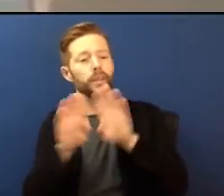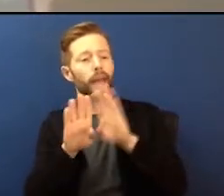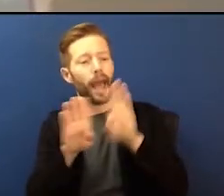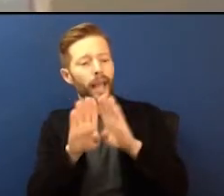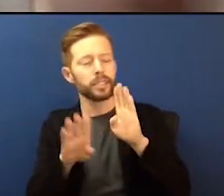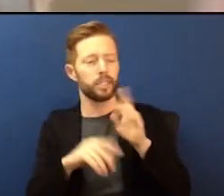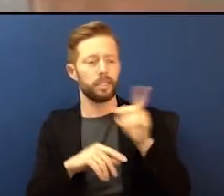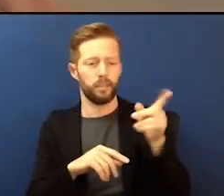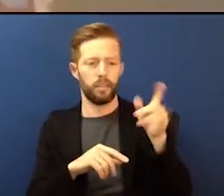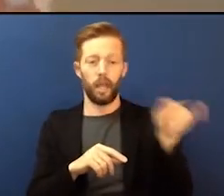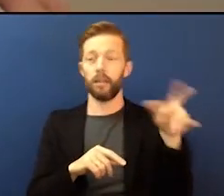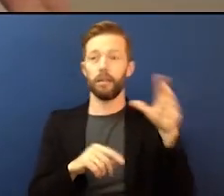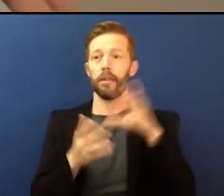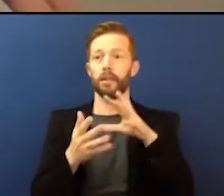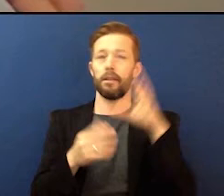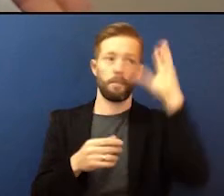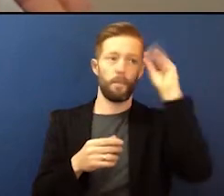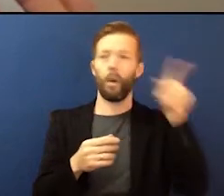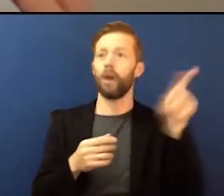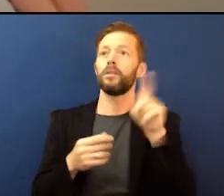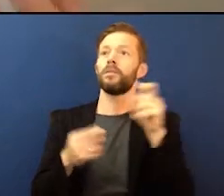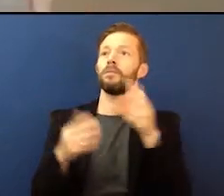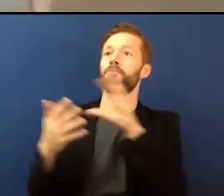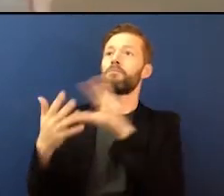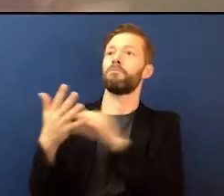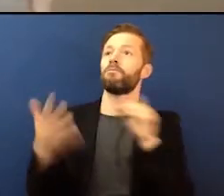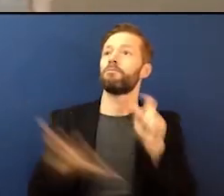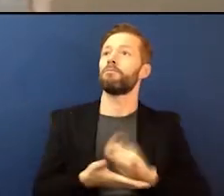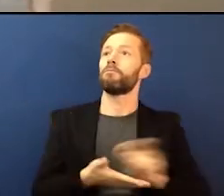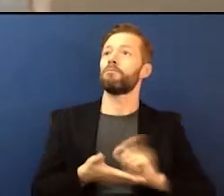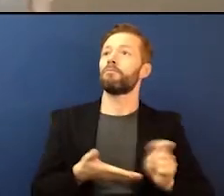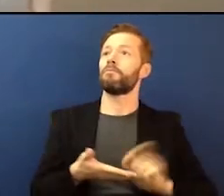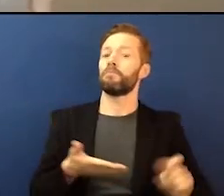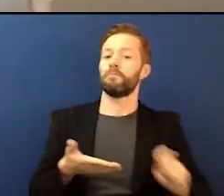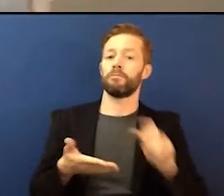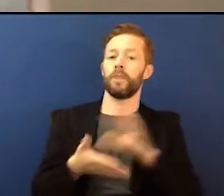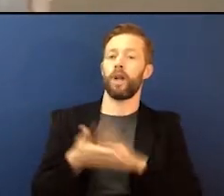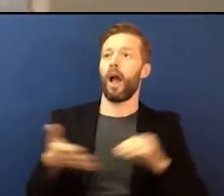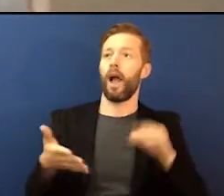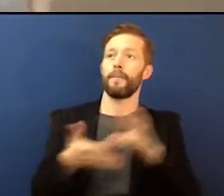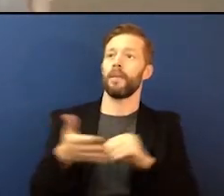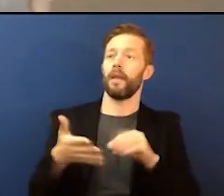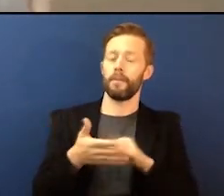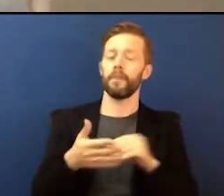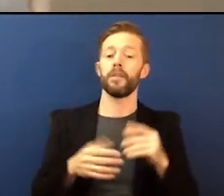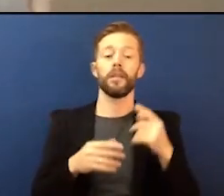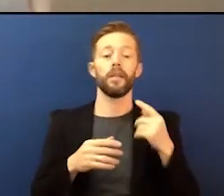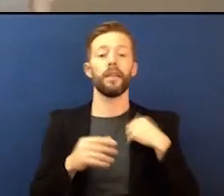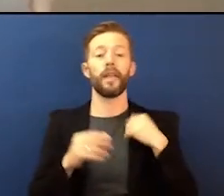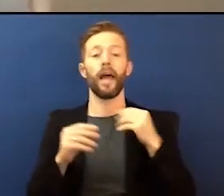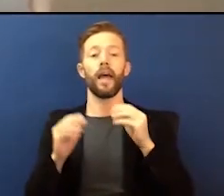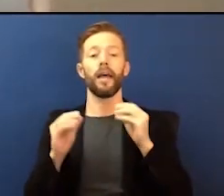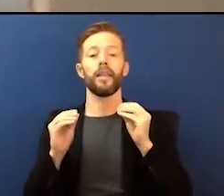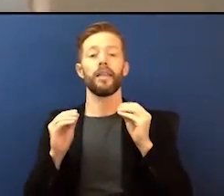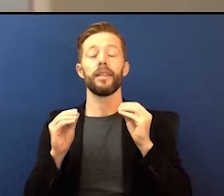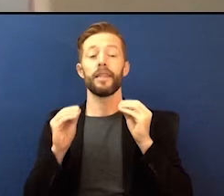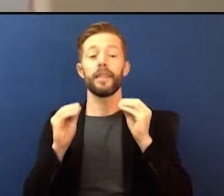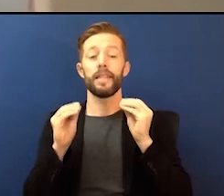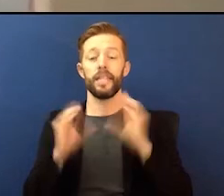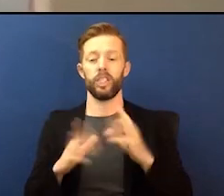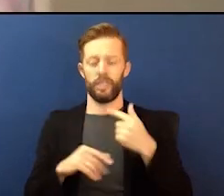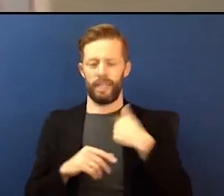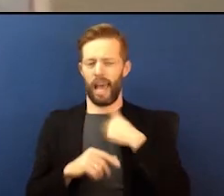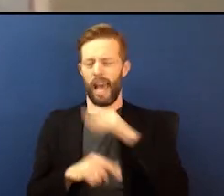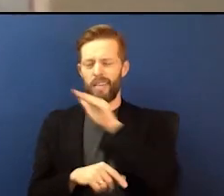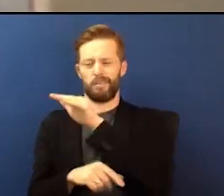and I couldn't help it. I was observing, not supposed to get involved, but I just kind of, pointed to have her look at his paper. And